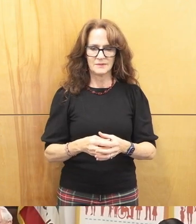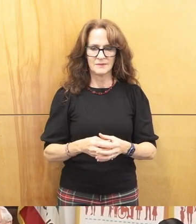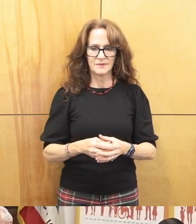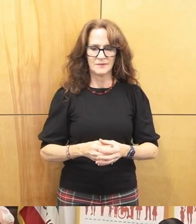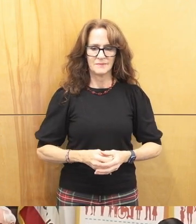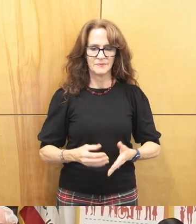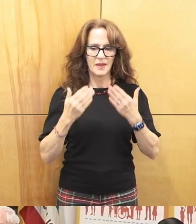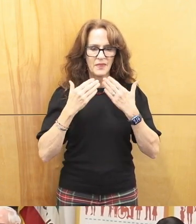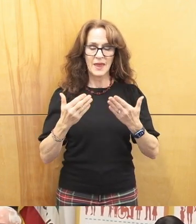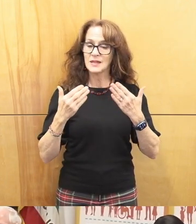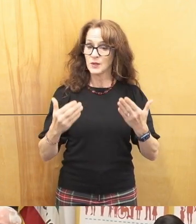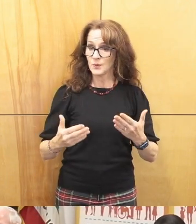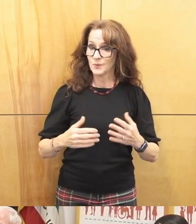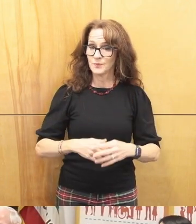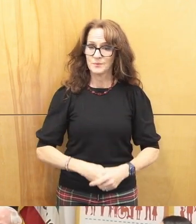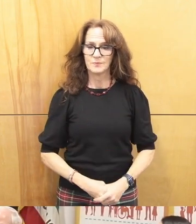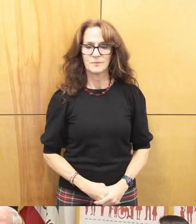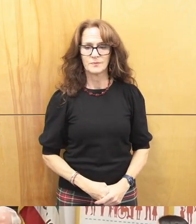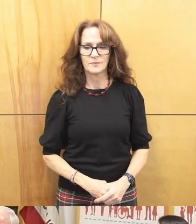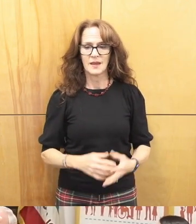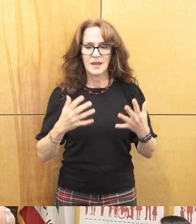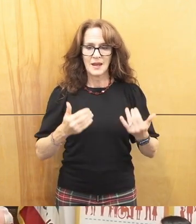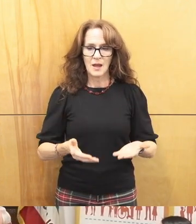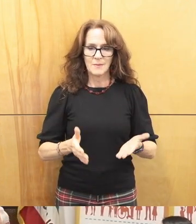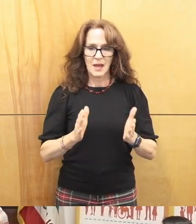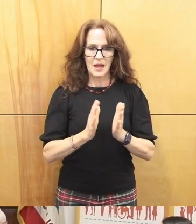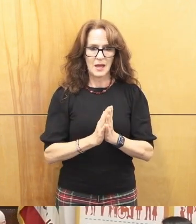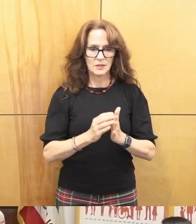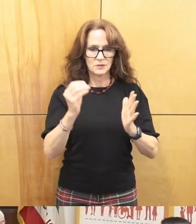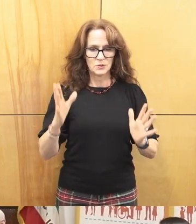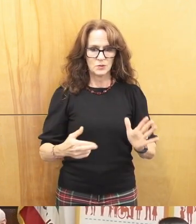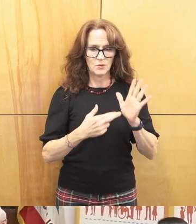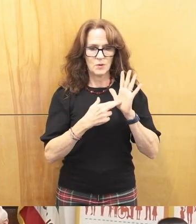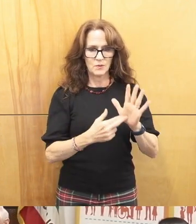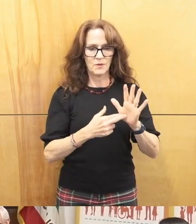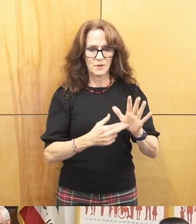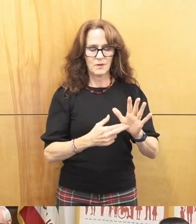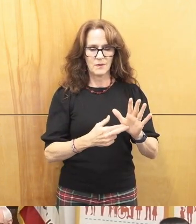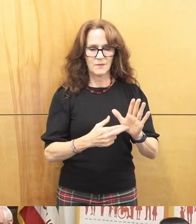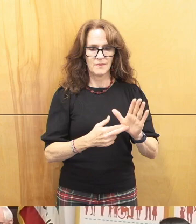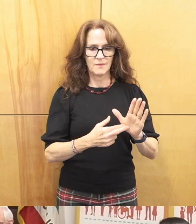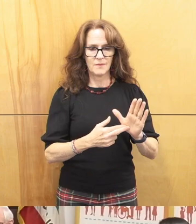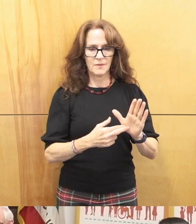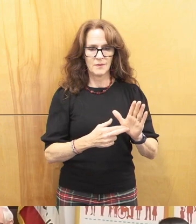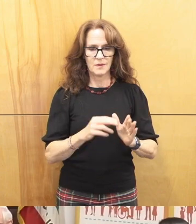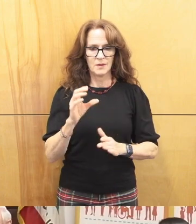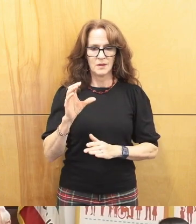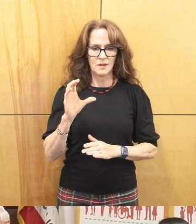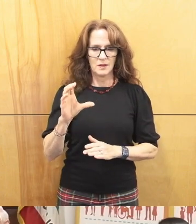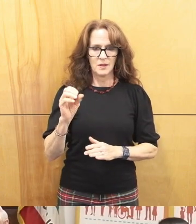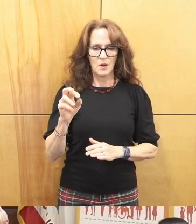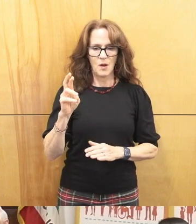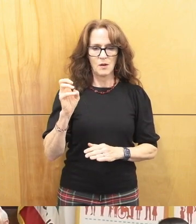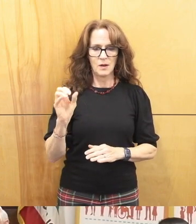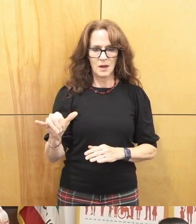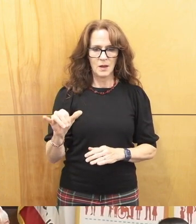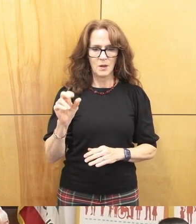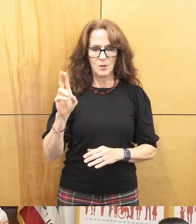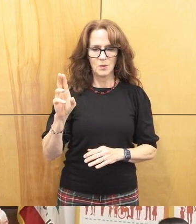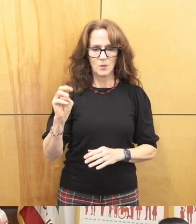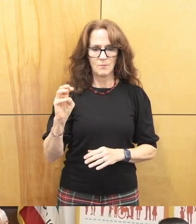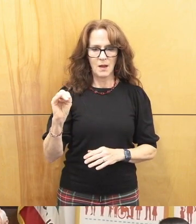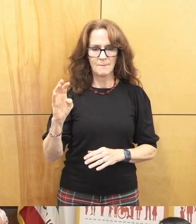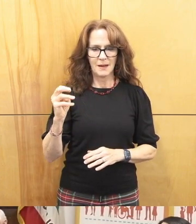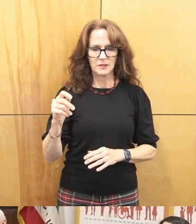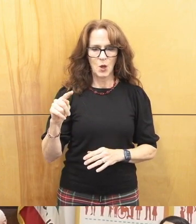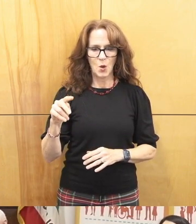Thank you. And now I will ask our student representative, Corey Umamoto, to